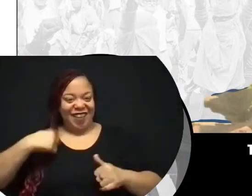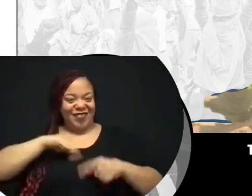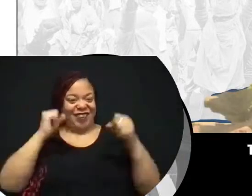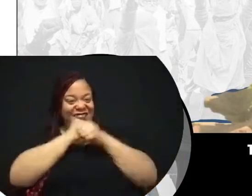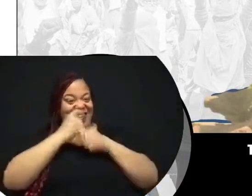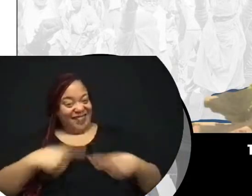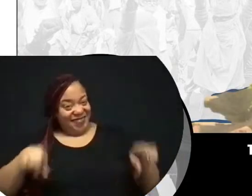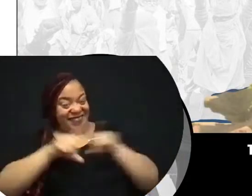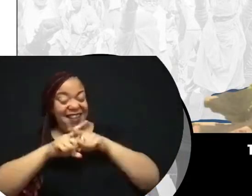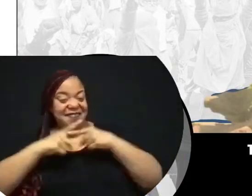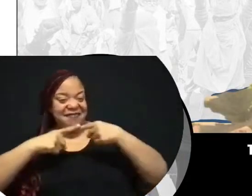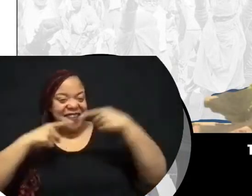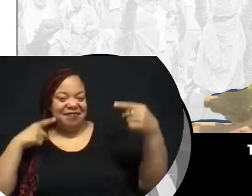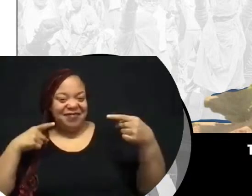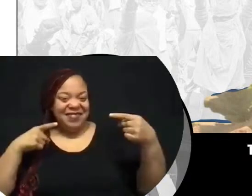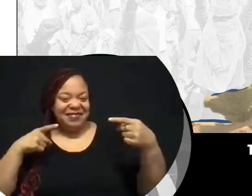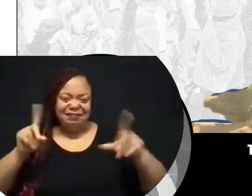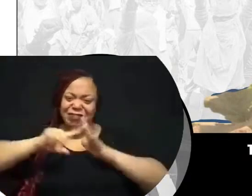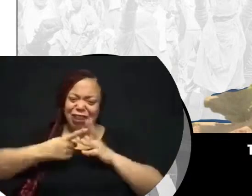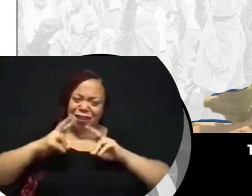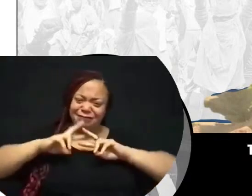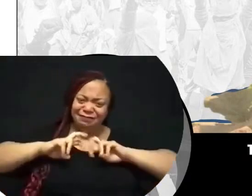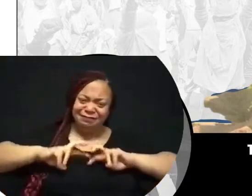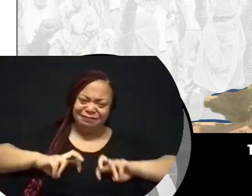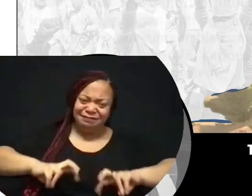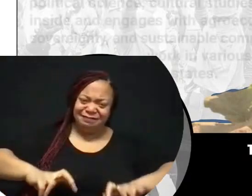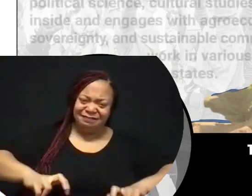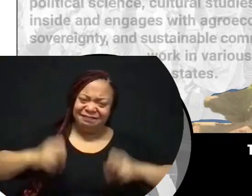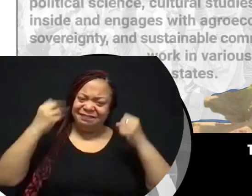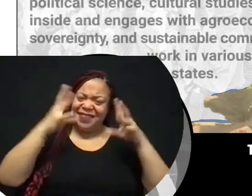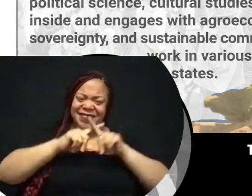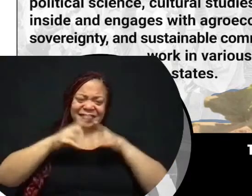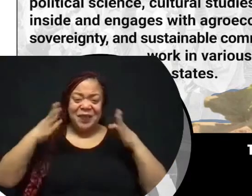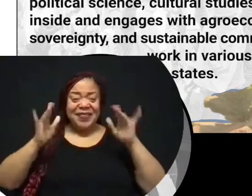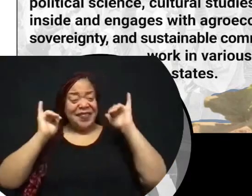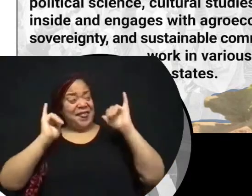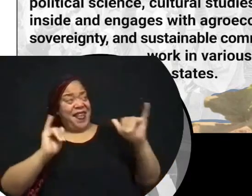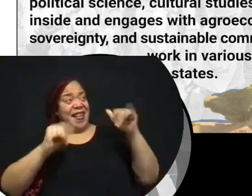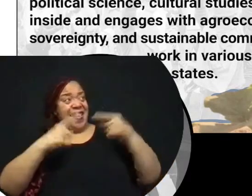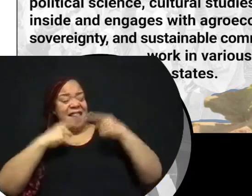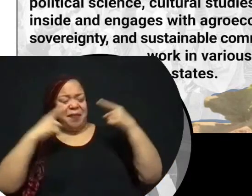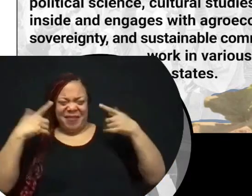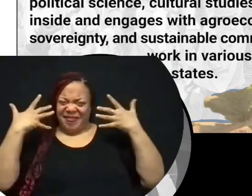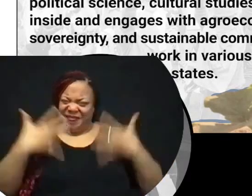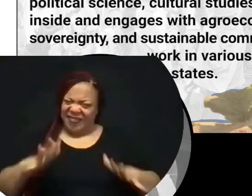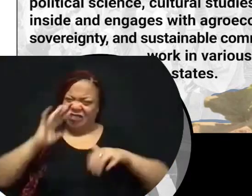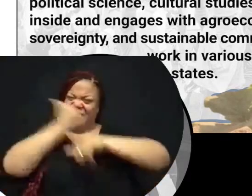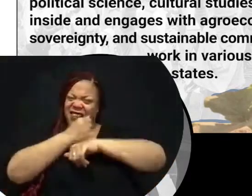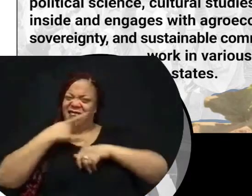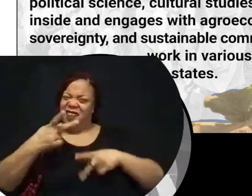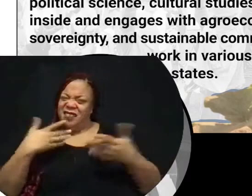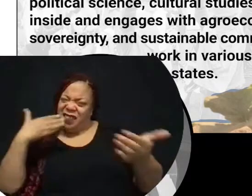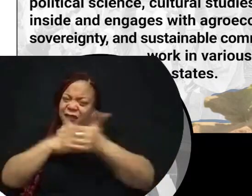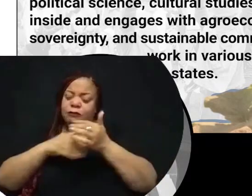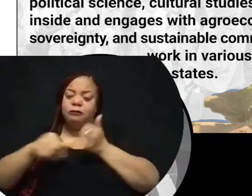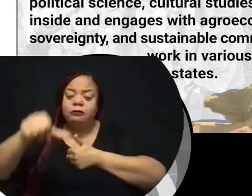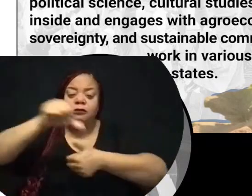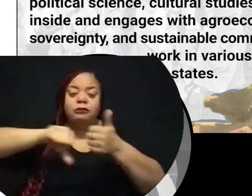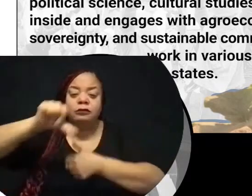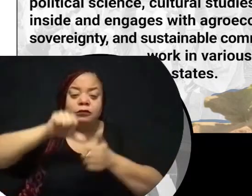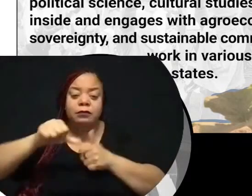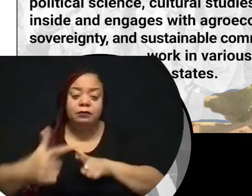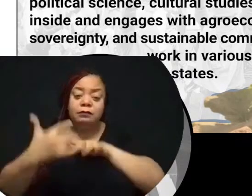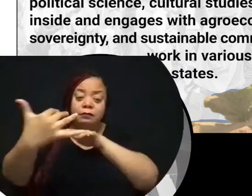There was a collective of us, mainly lifers and people with long sentences, that were